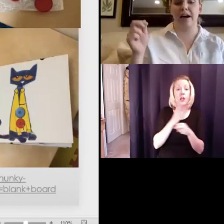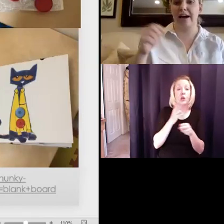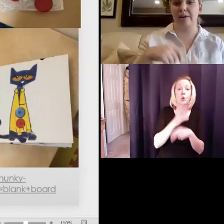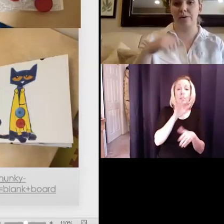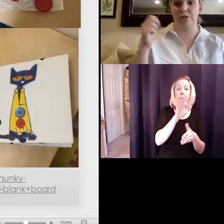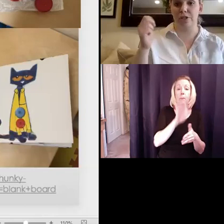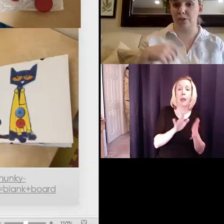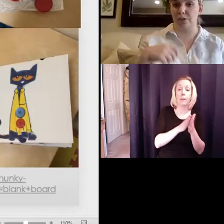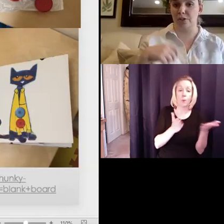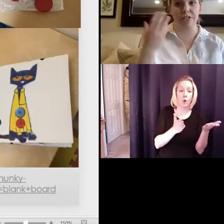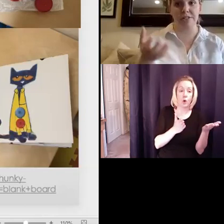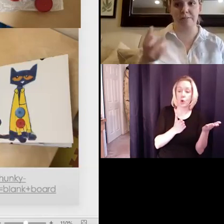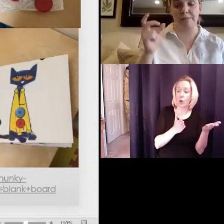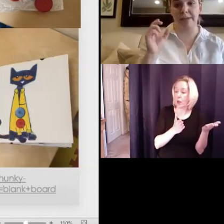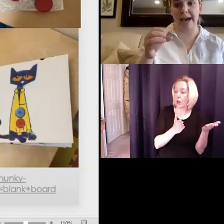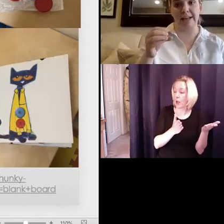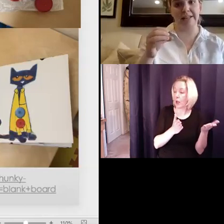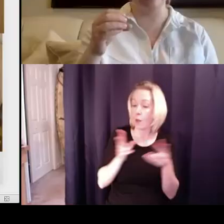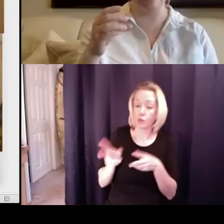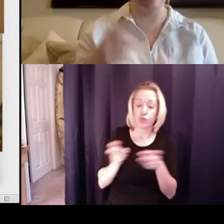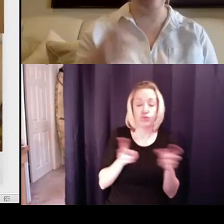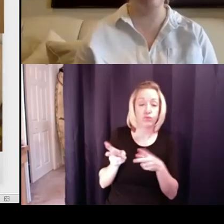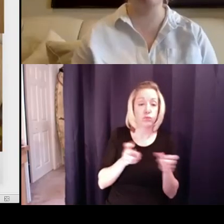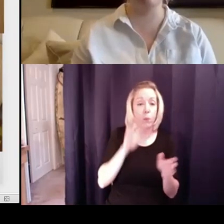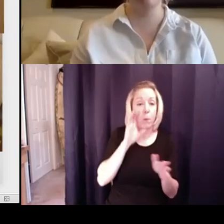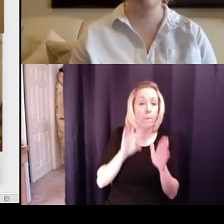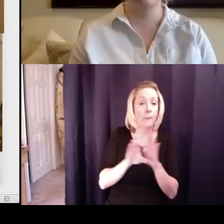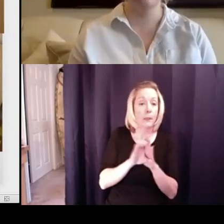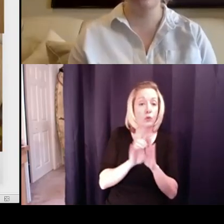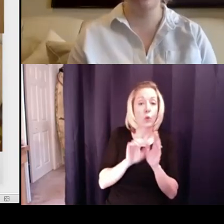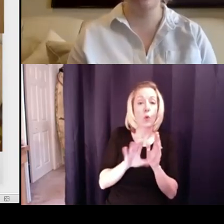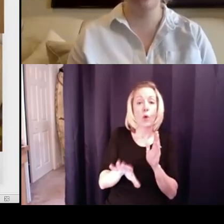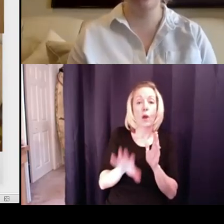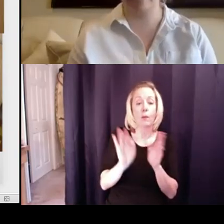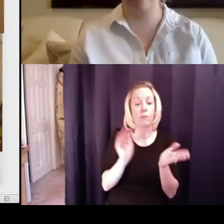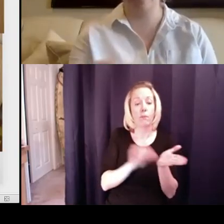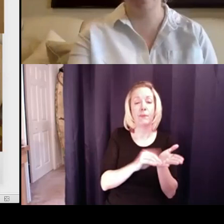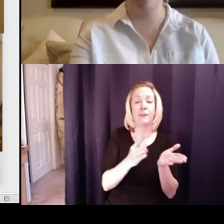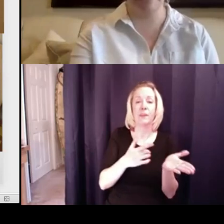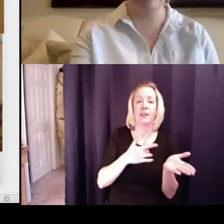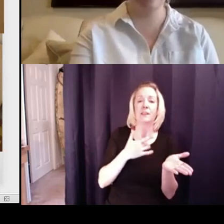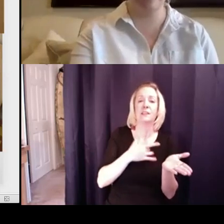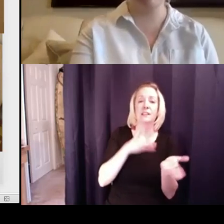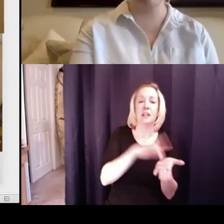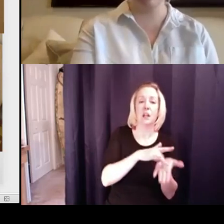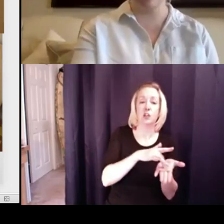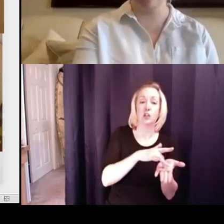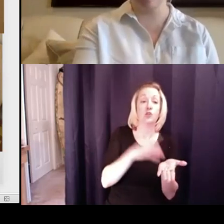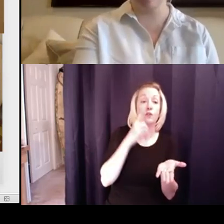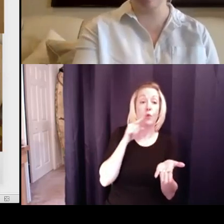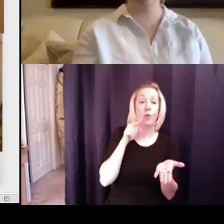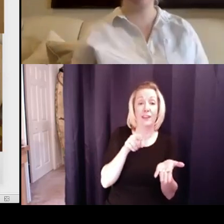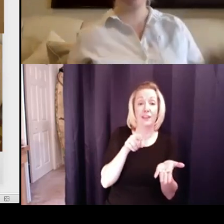then I will just use the pictures and maybe add like a tactile element. So for Pete the Cat 4 Groovy Buttons, we have Pete on